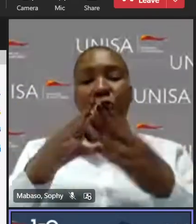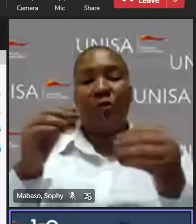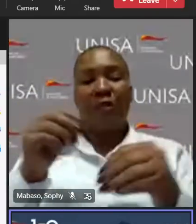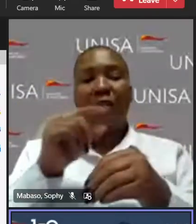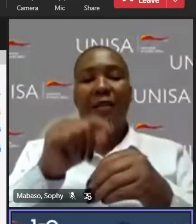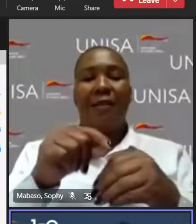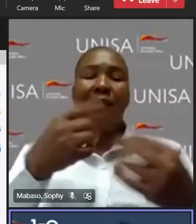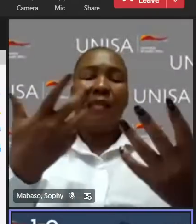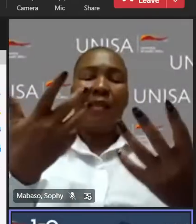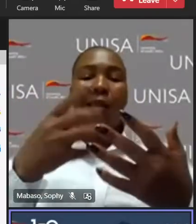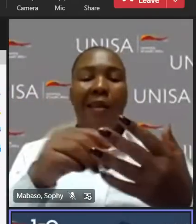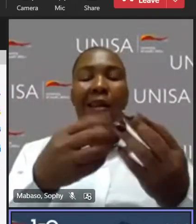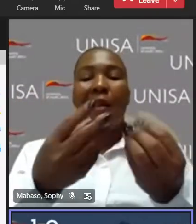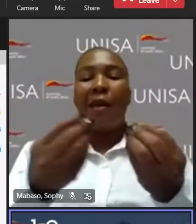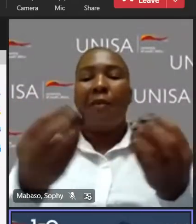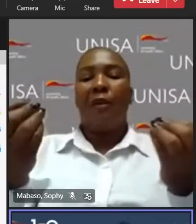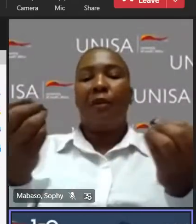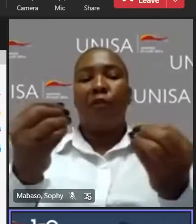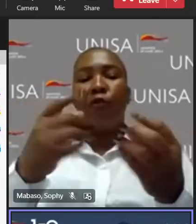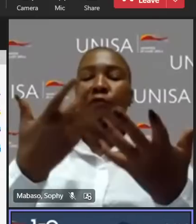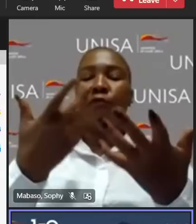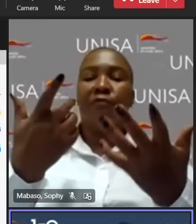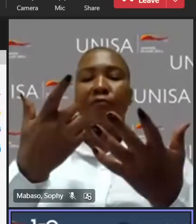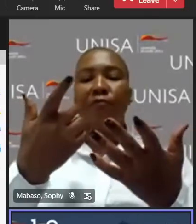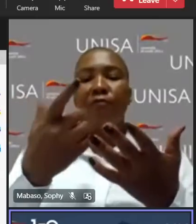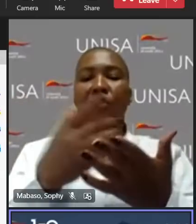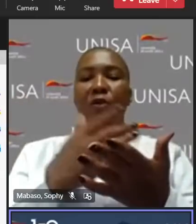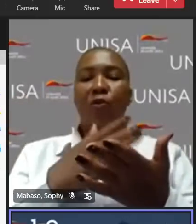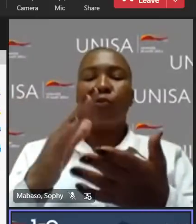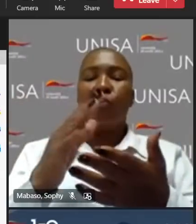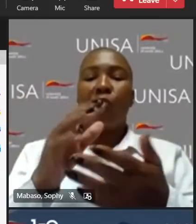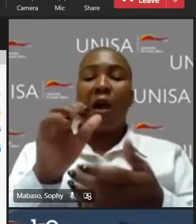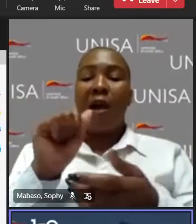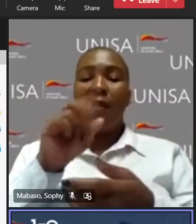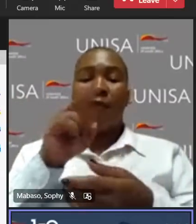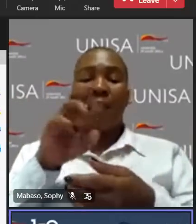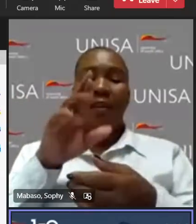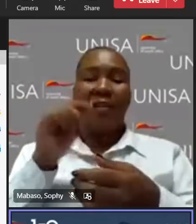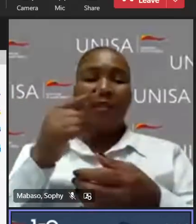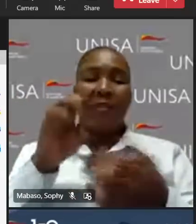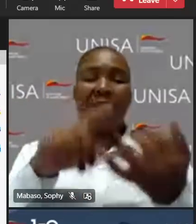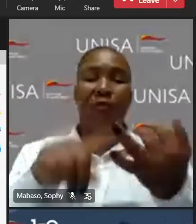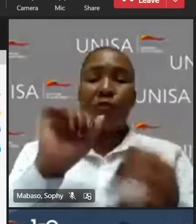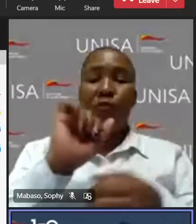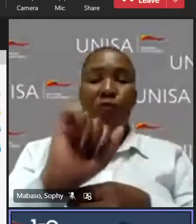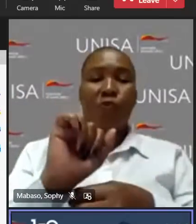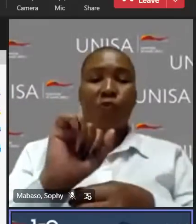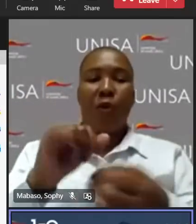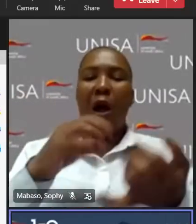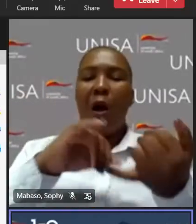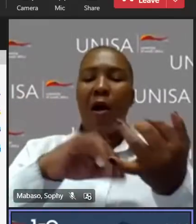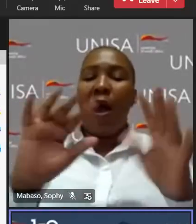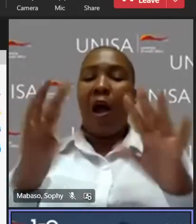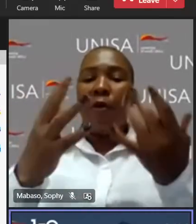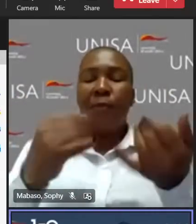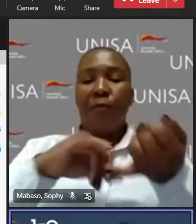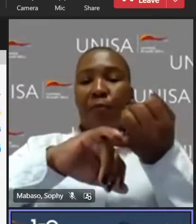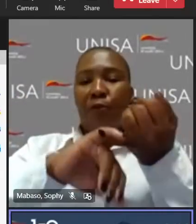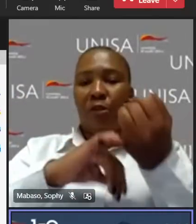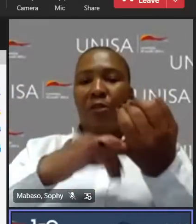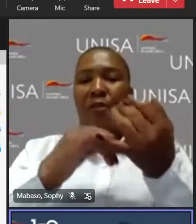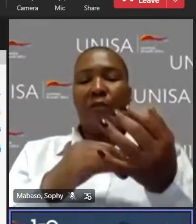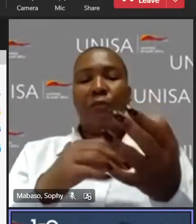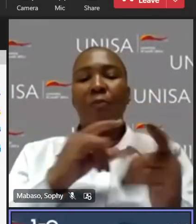at the number of factors, like I said, your average of your modules, how many modules on average you passed